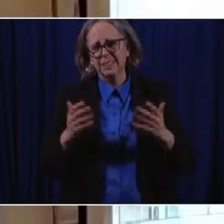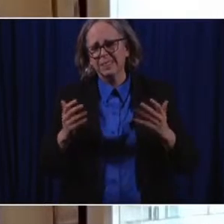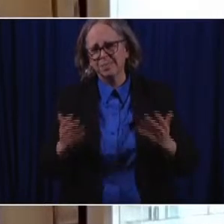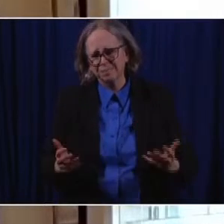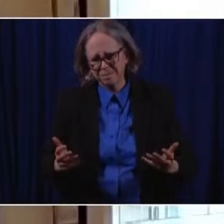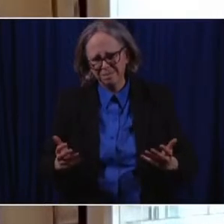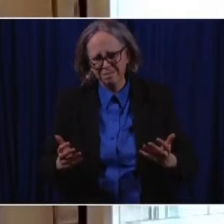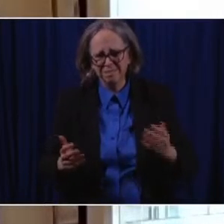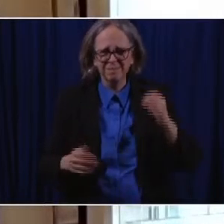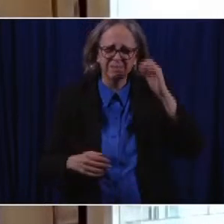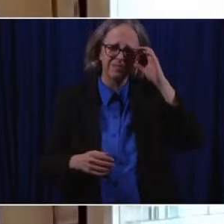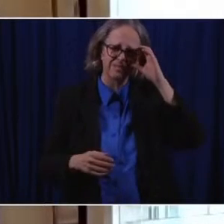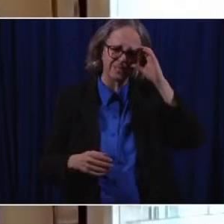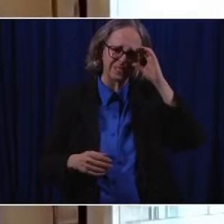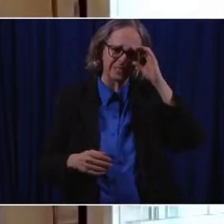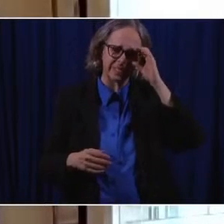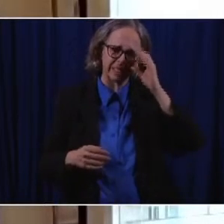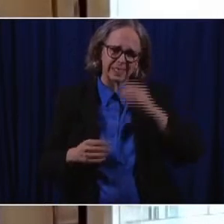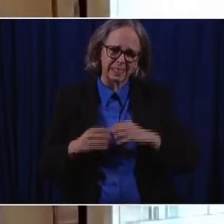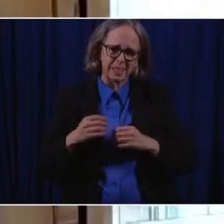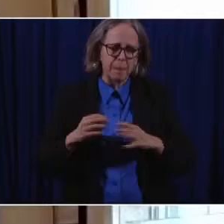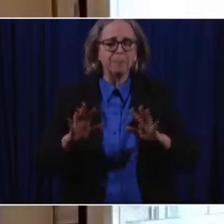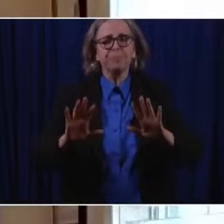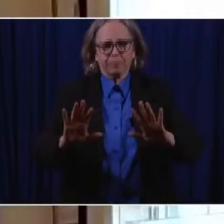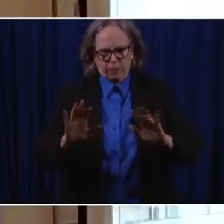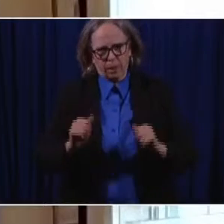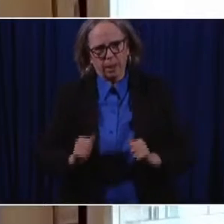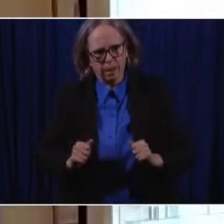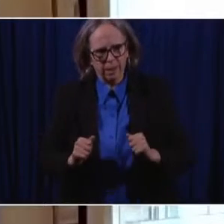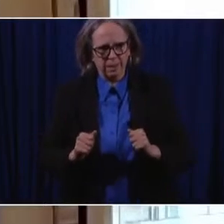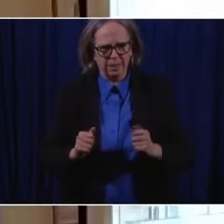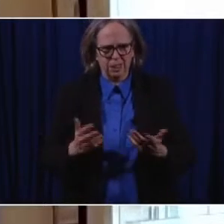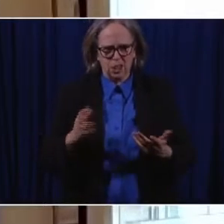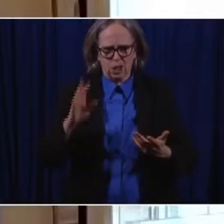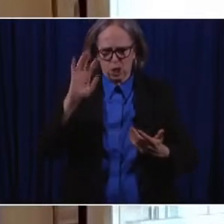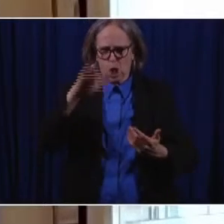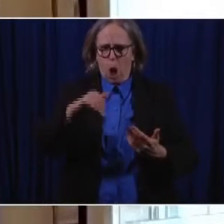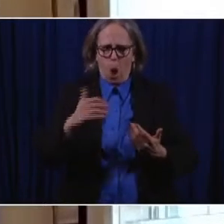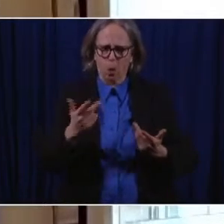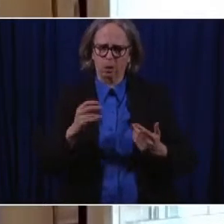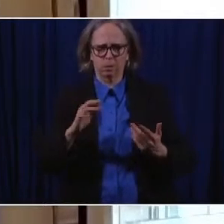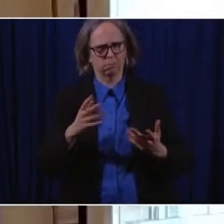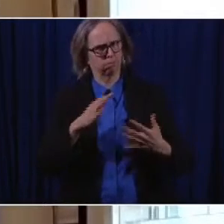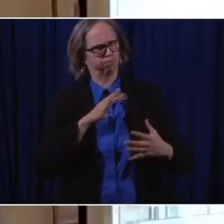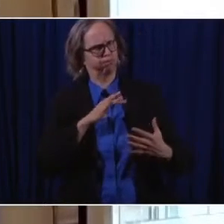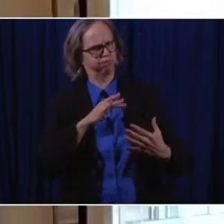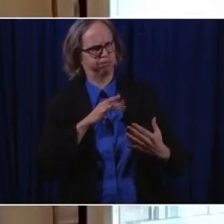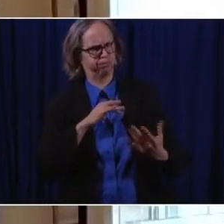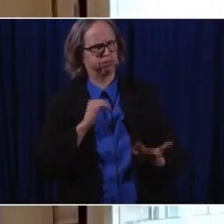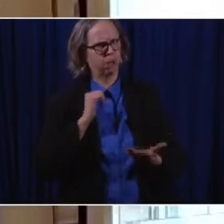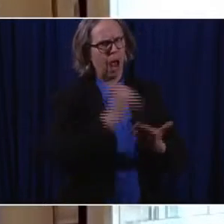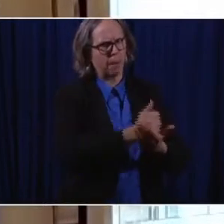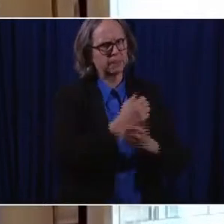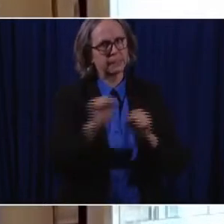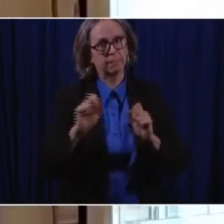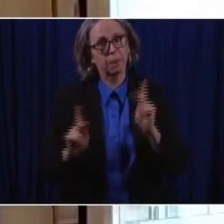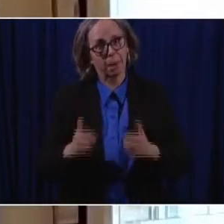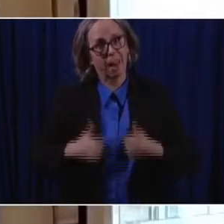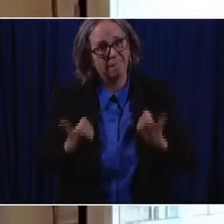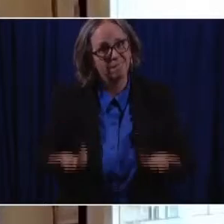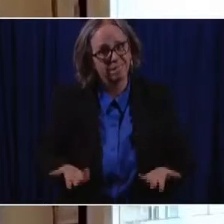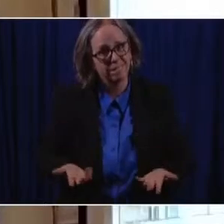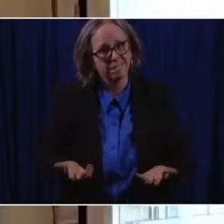an intervention that I really, truly believe is going to save lives. And I'd strongly encourage people to